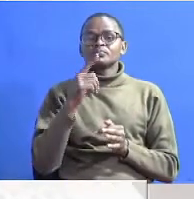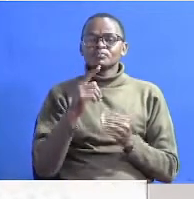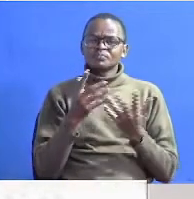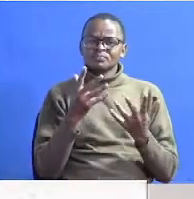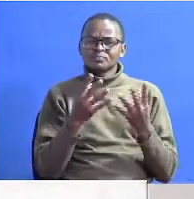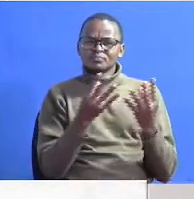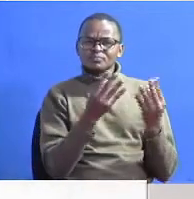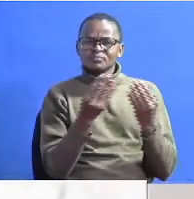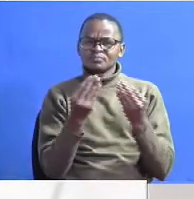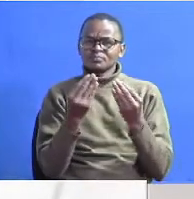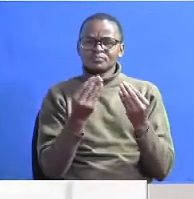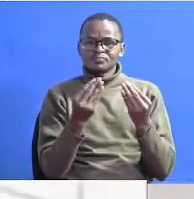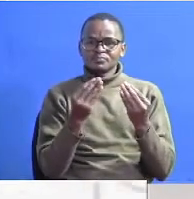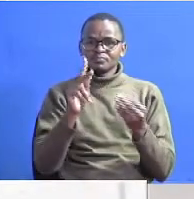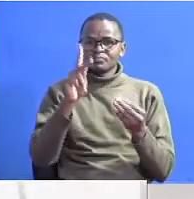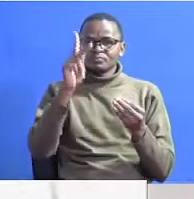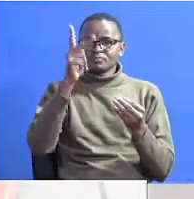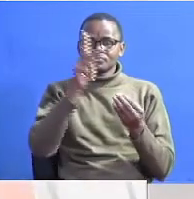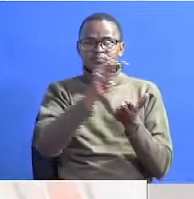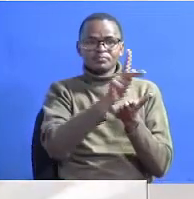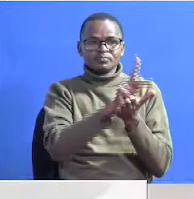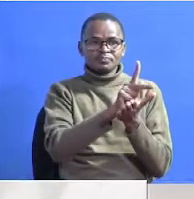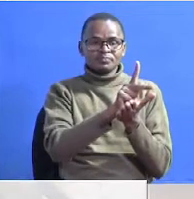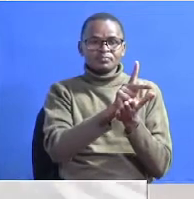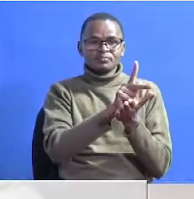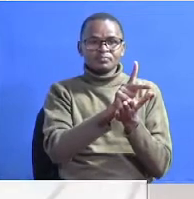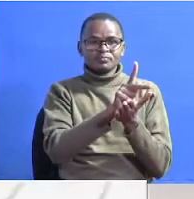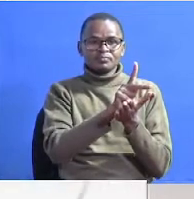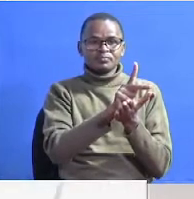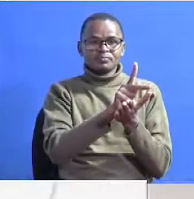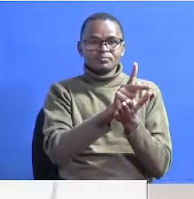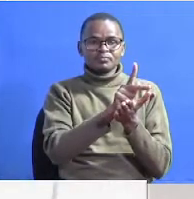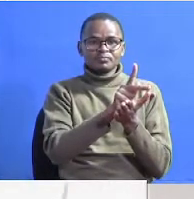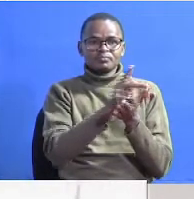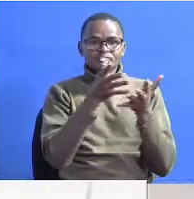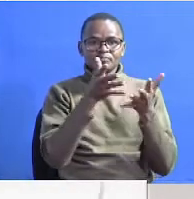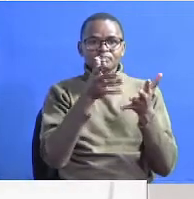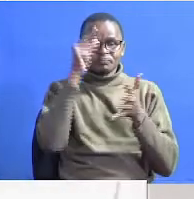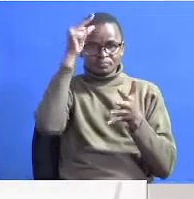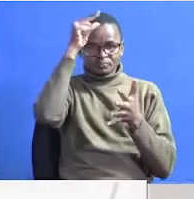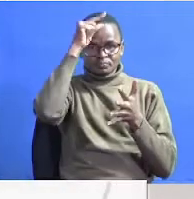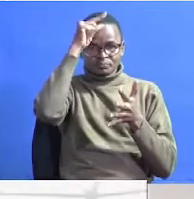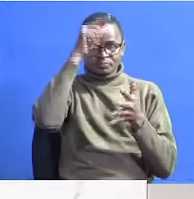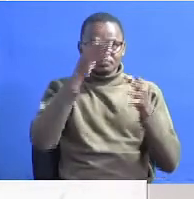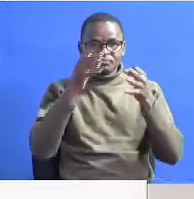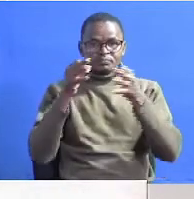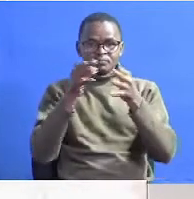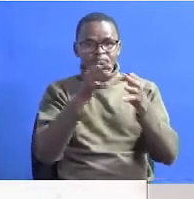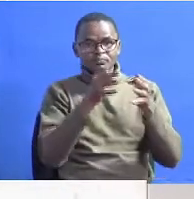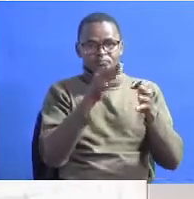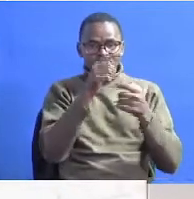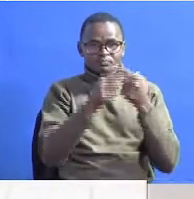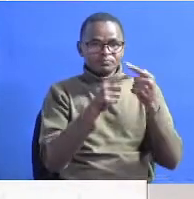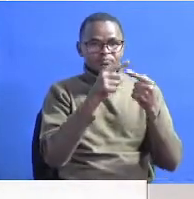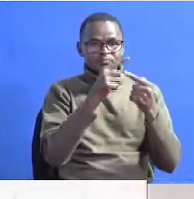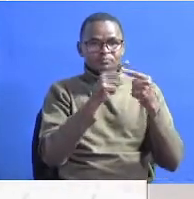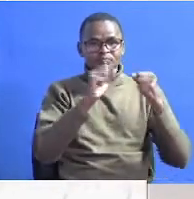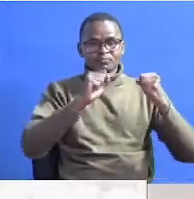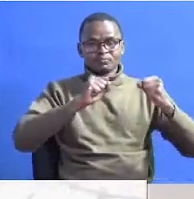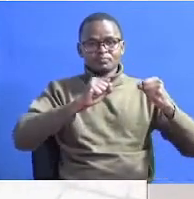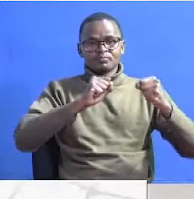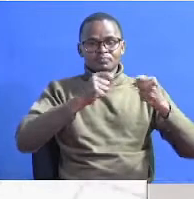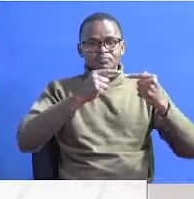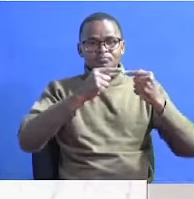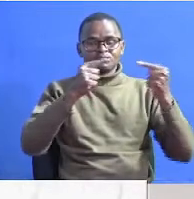be easy really for Kenyans to keep, to keep this government accountable when we are seeing the strongholds of